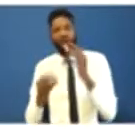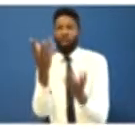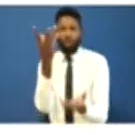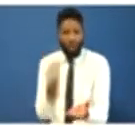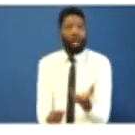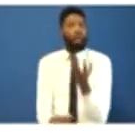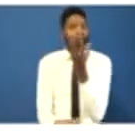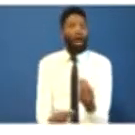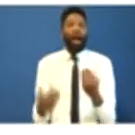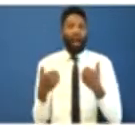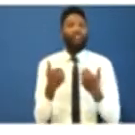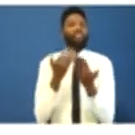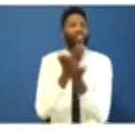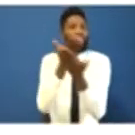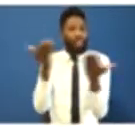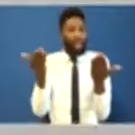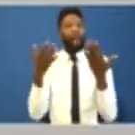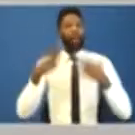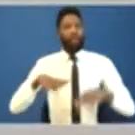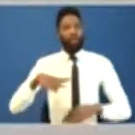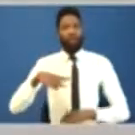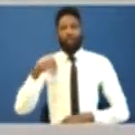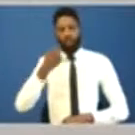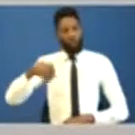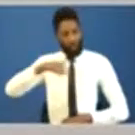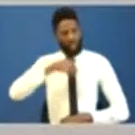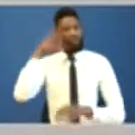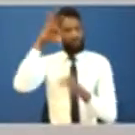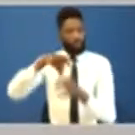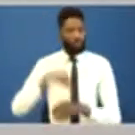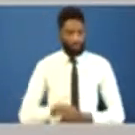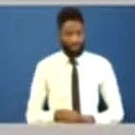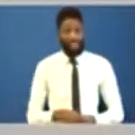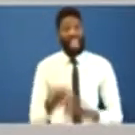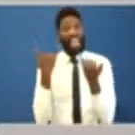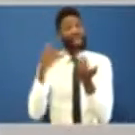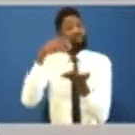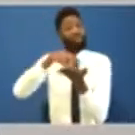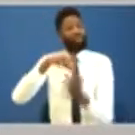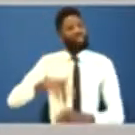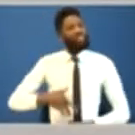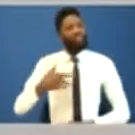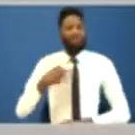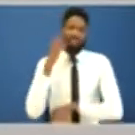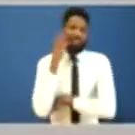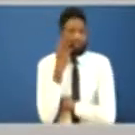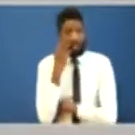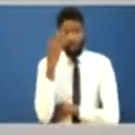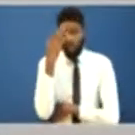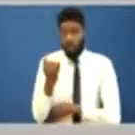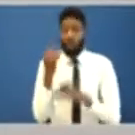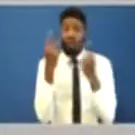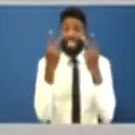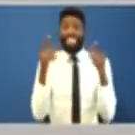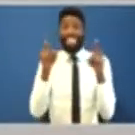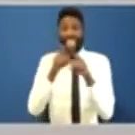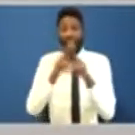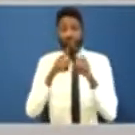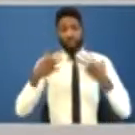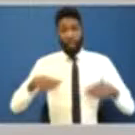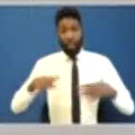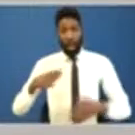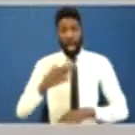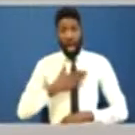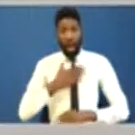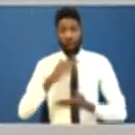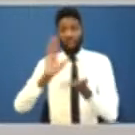are who are we we are electing it is a very sad situation to see that even our investors are